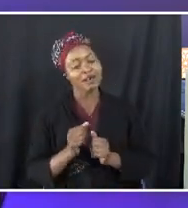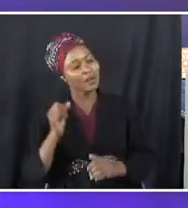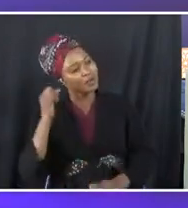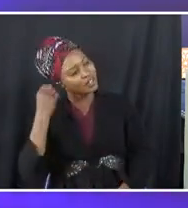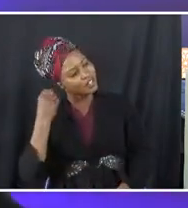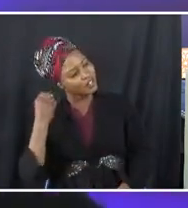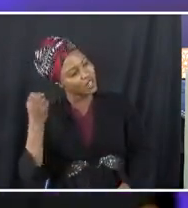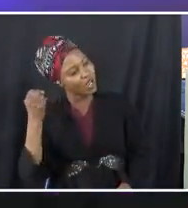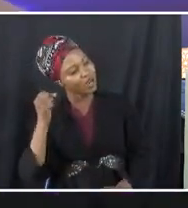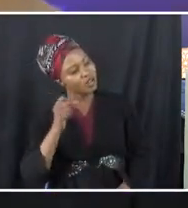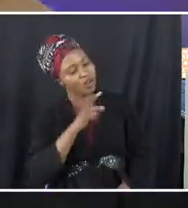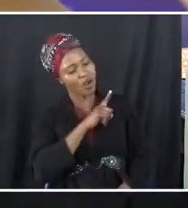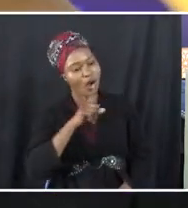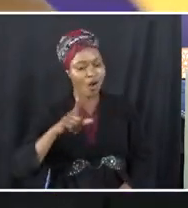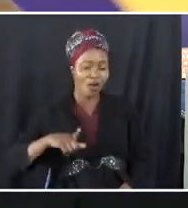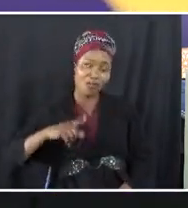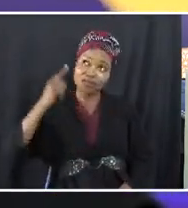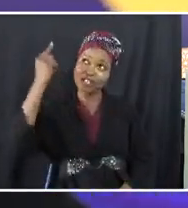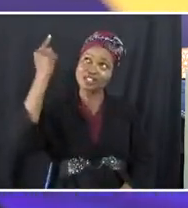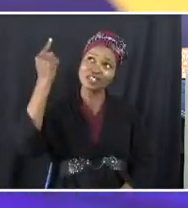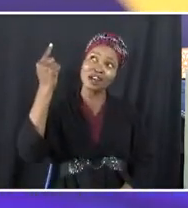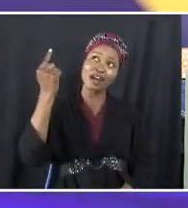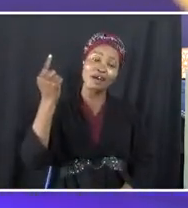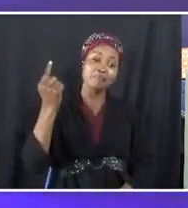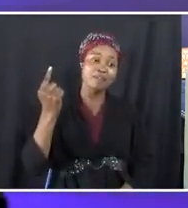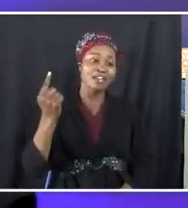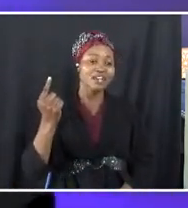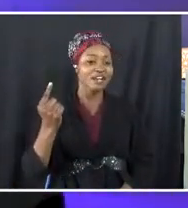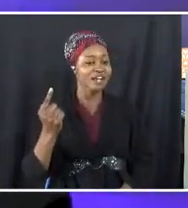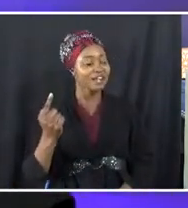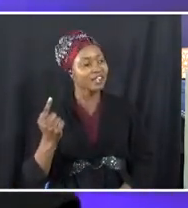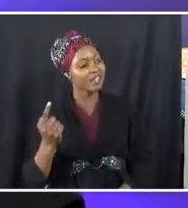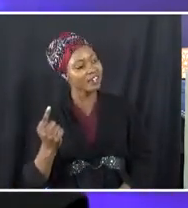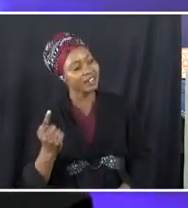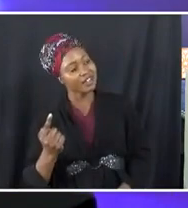sound the shout of his